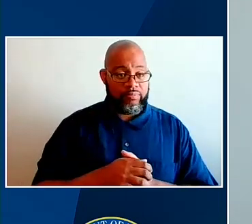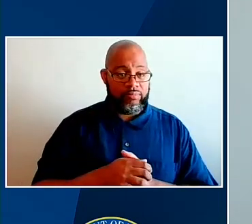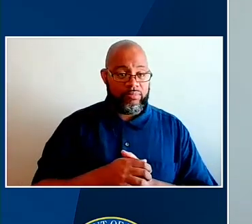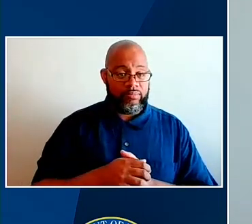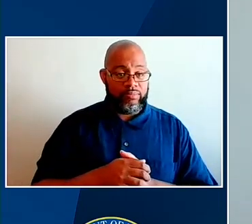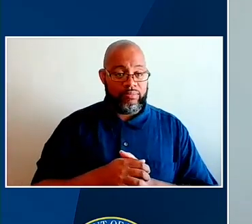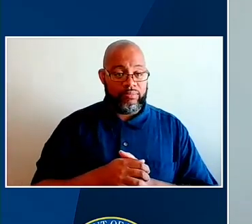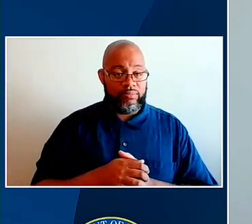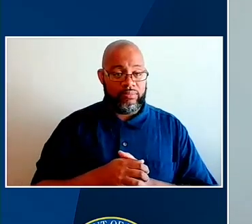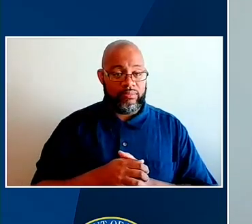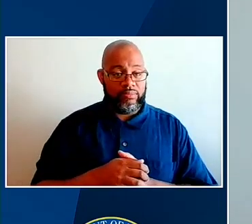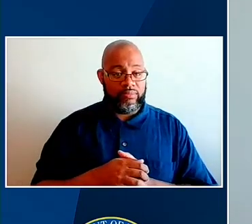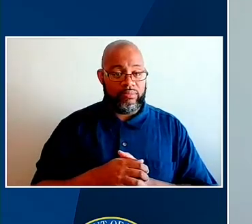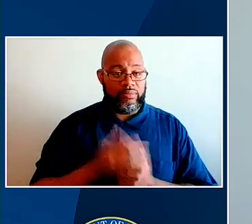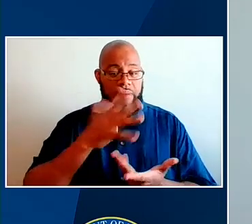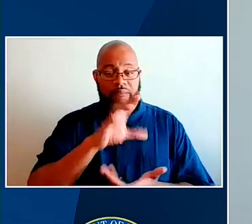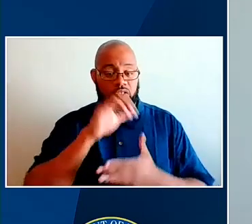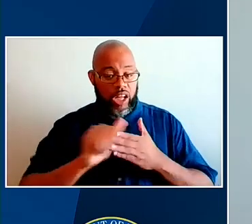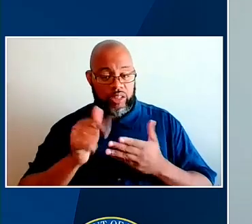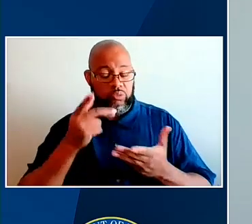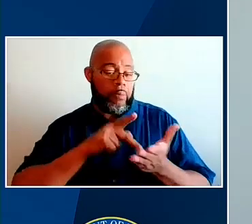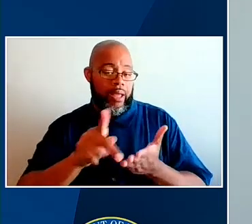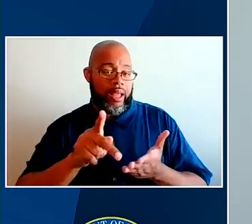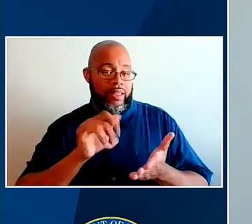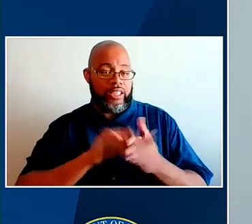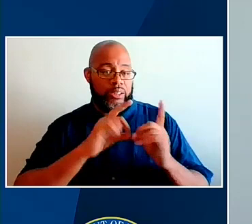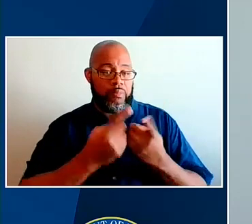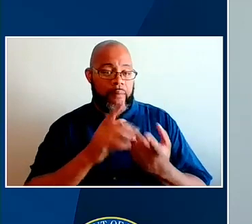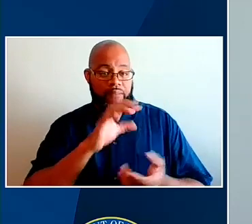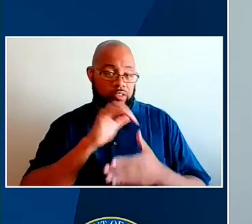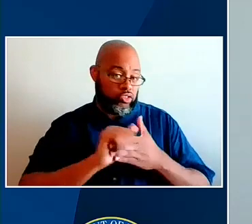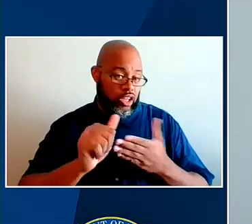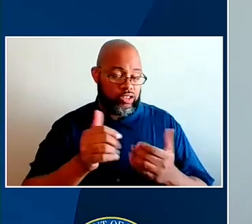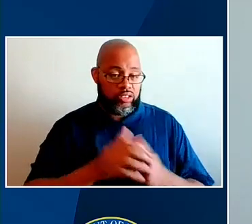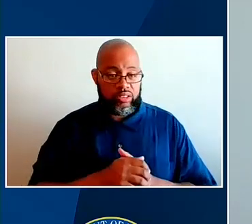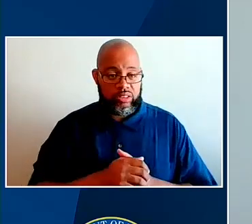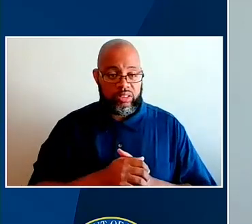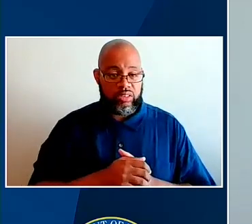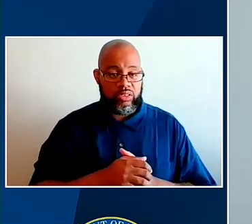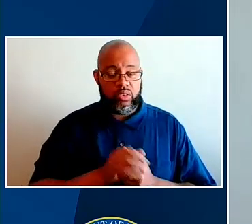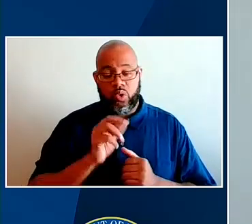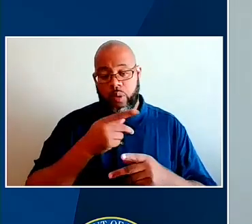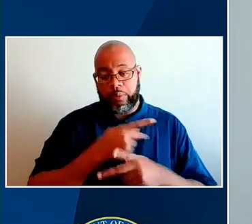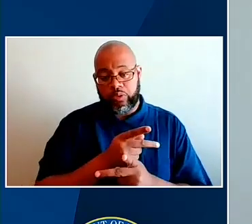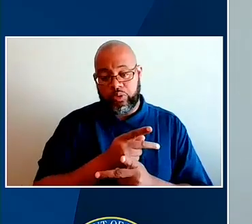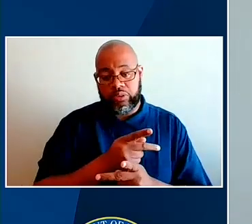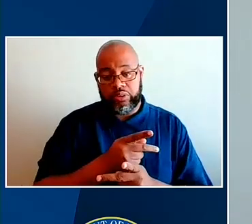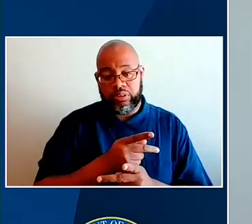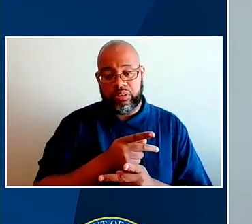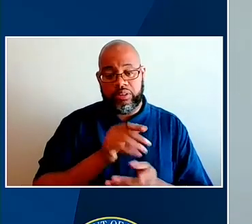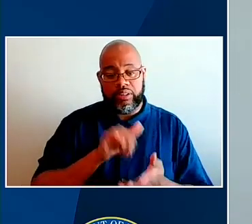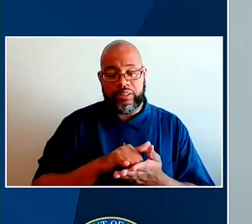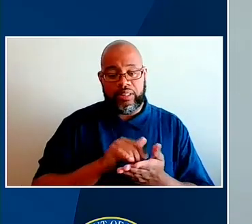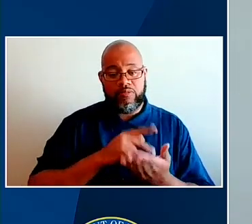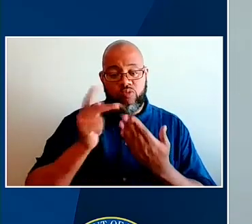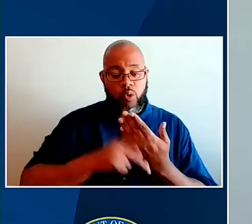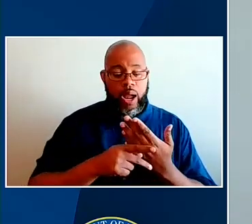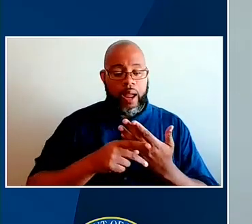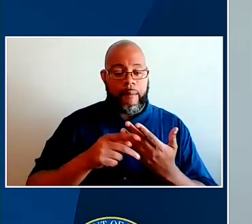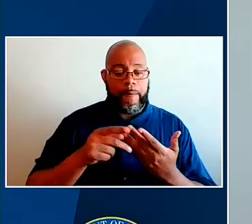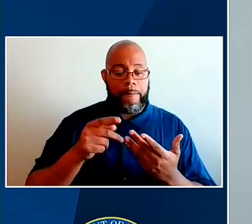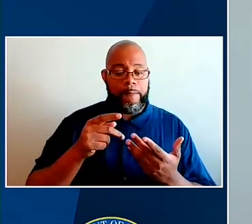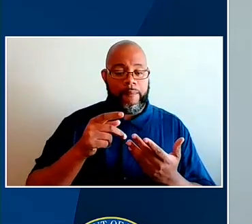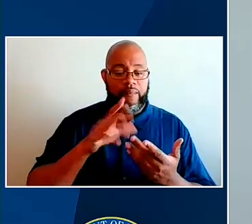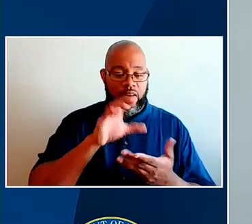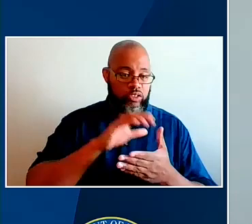say, that was $500, they will repay the department $500 or reduce the Pell Grant by $500, and that becomes a